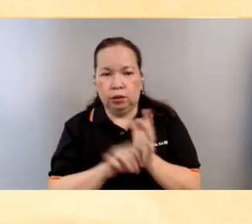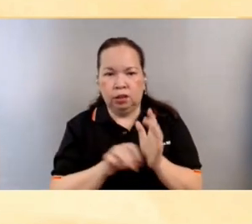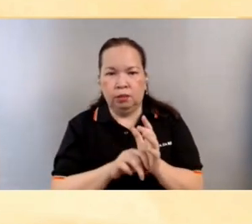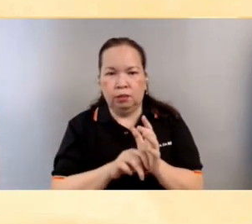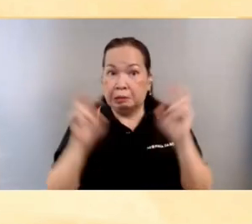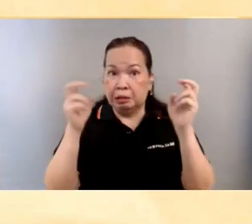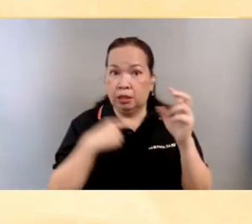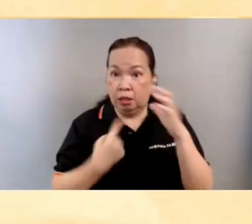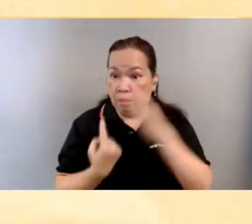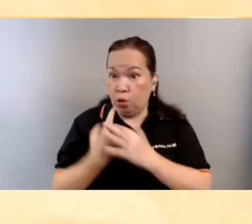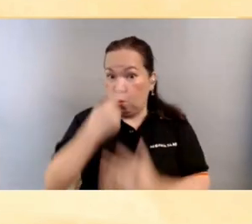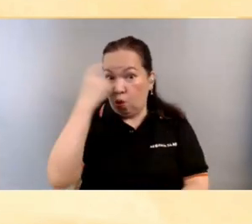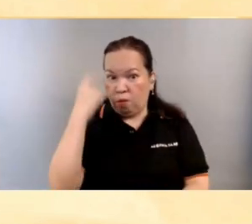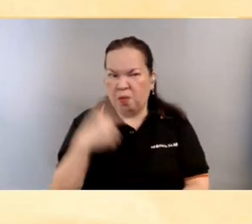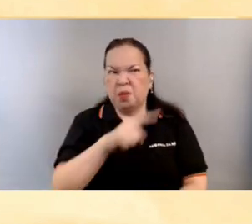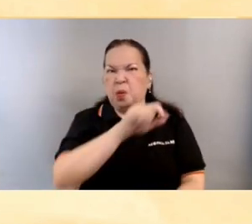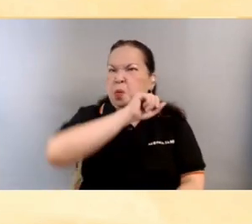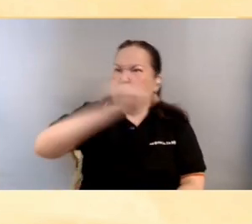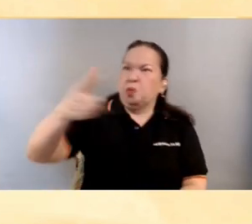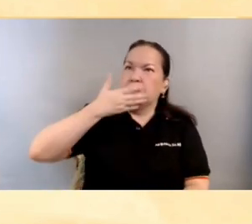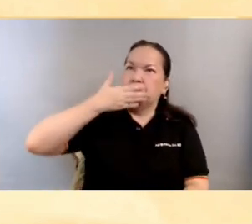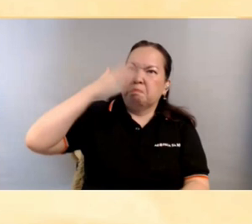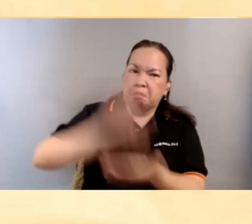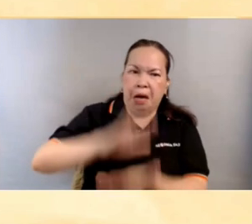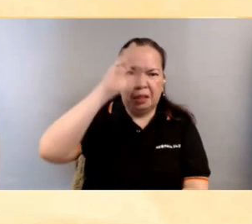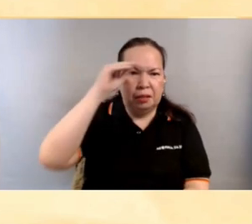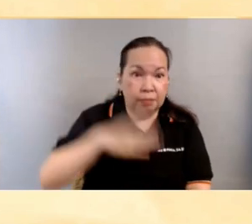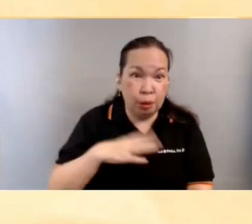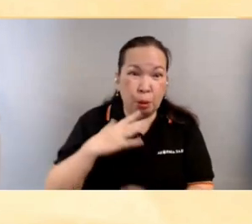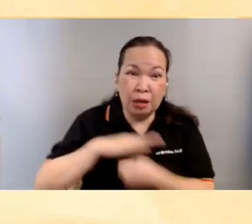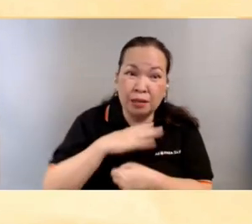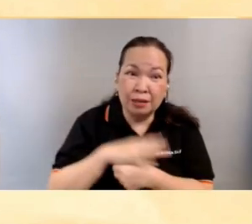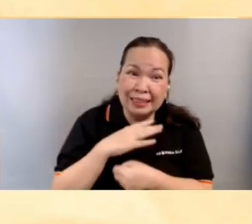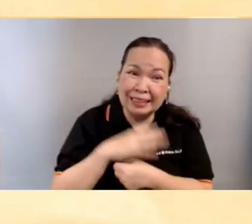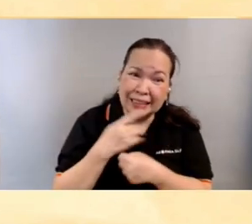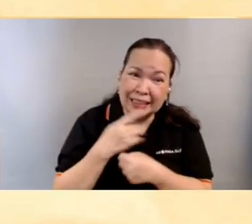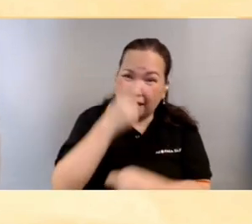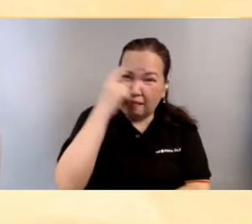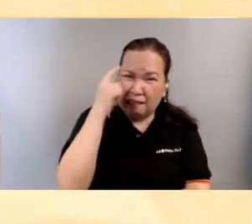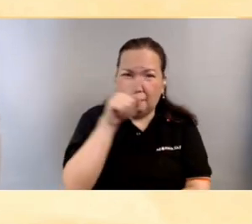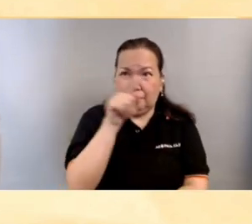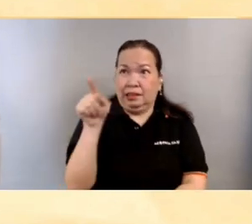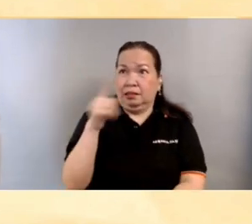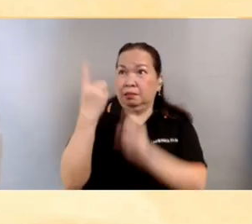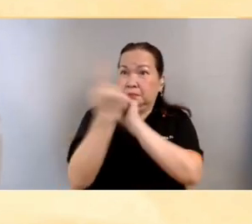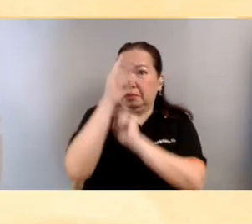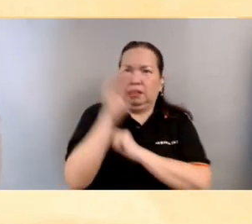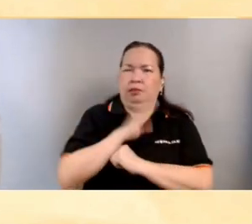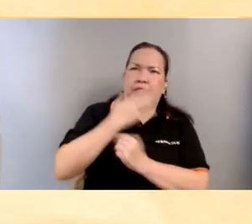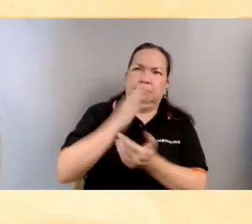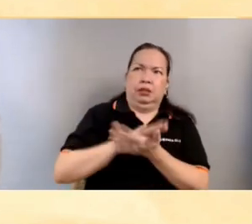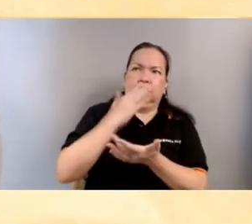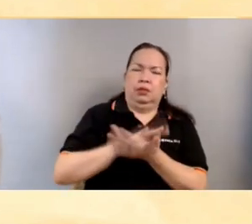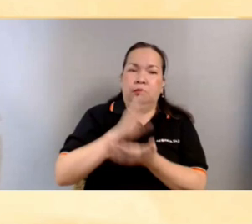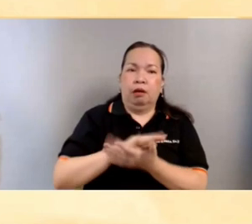don't never do this thing anymore. It's like it changes your view of the world. And this is very important because when you